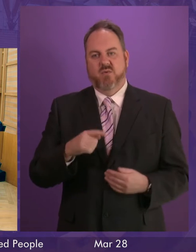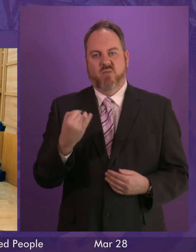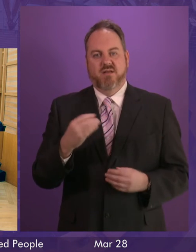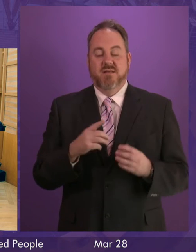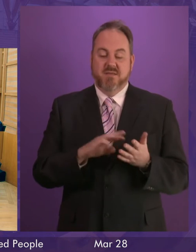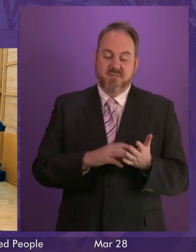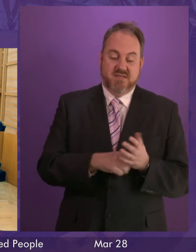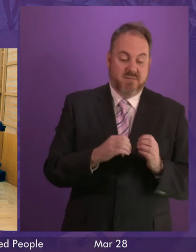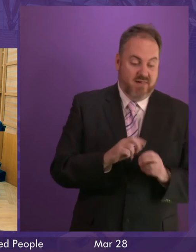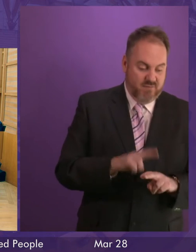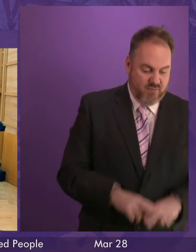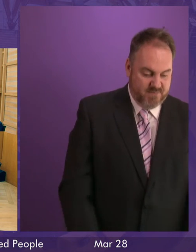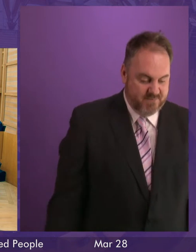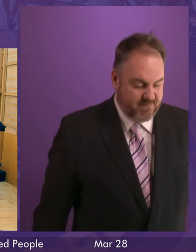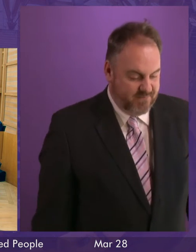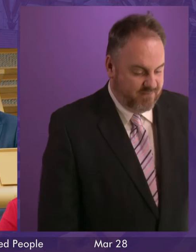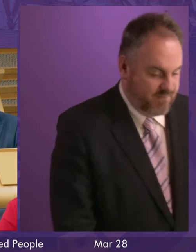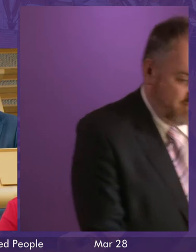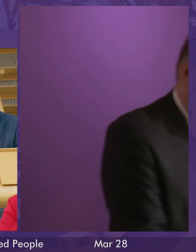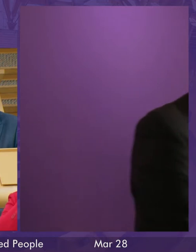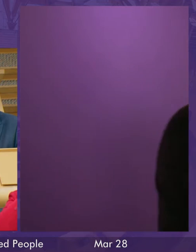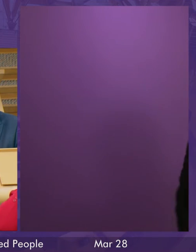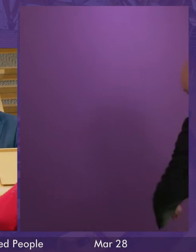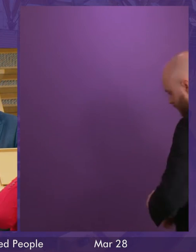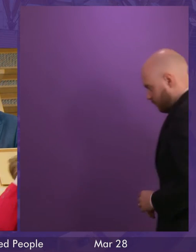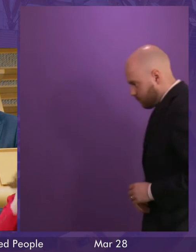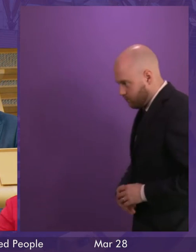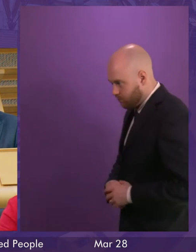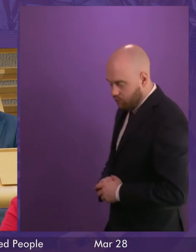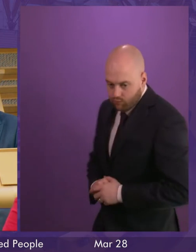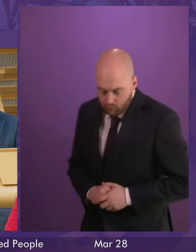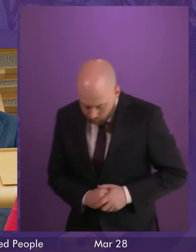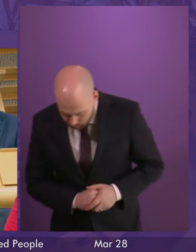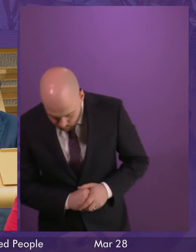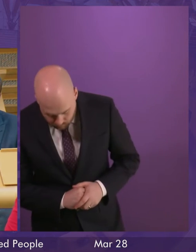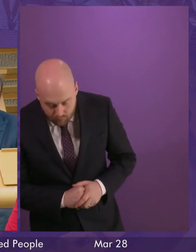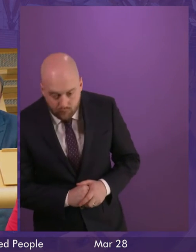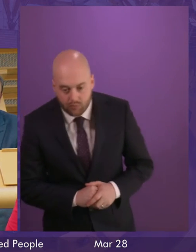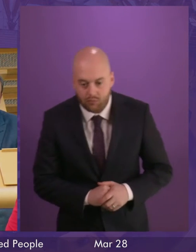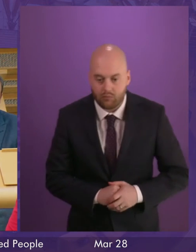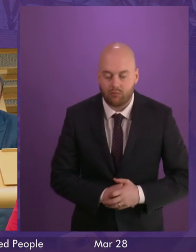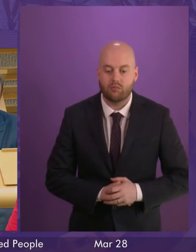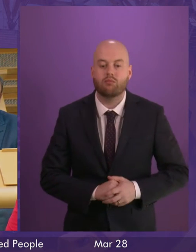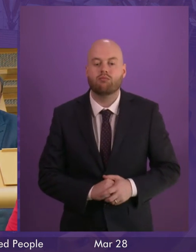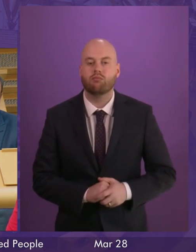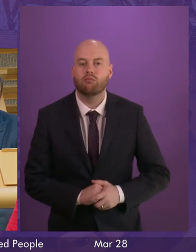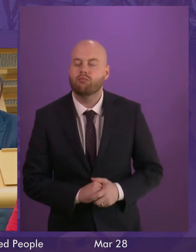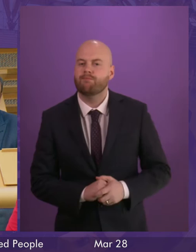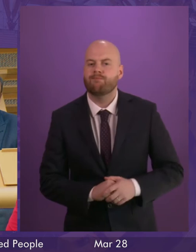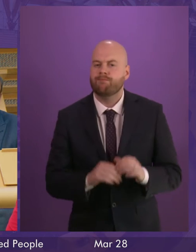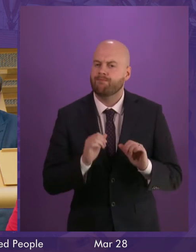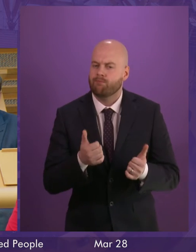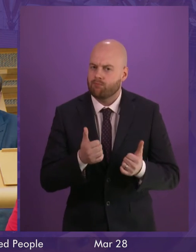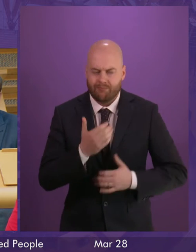Balfour, please. Thank you, deputy presiding officer. Can I thank the minister and the government for bringing forward this debate this